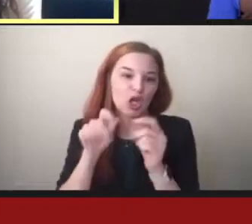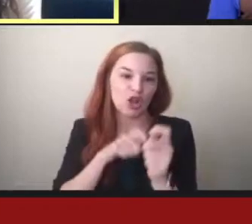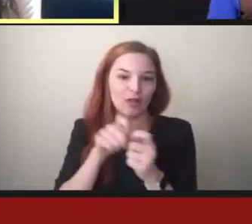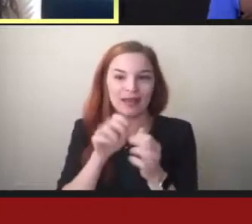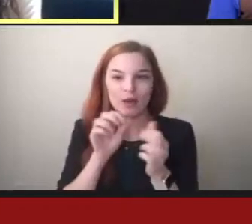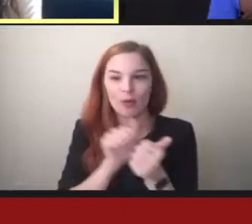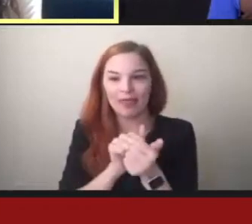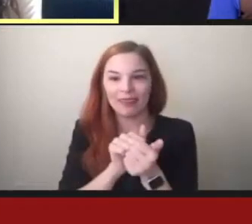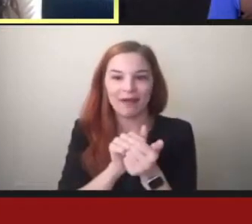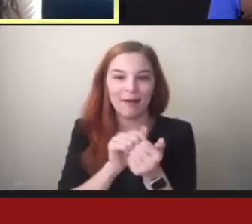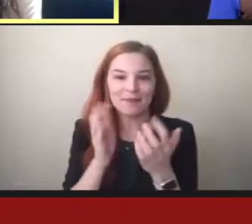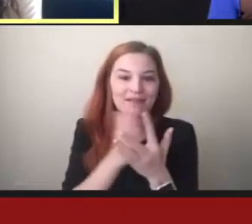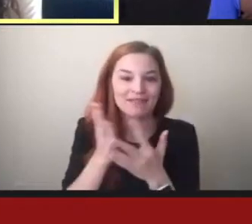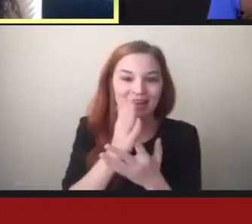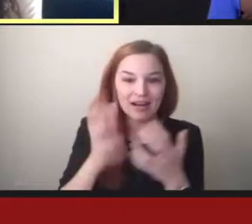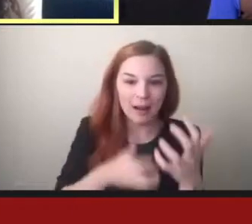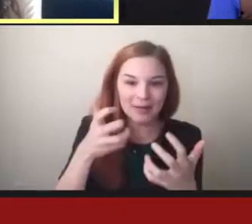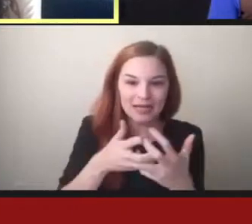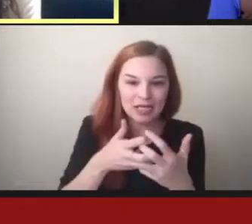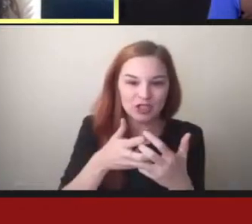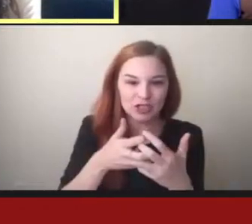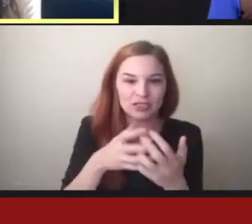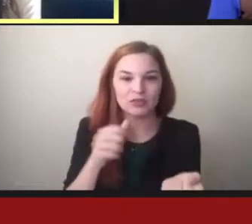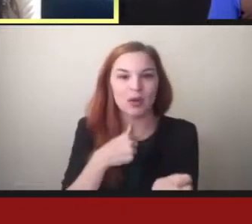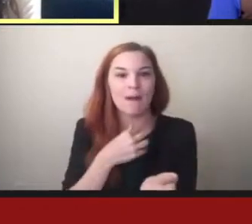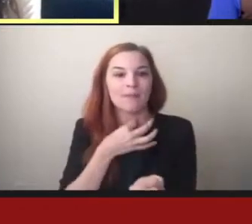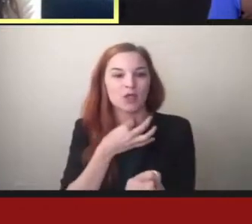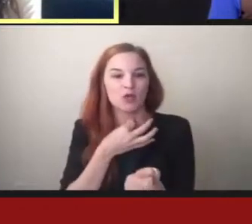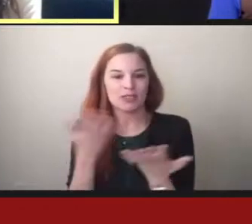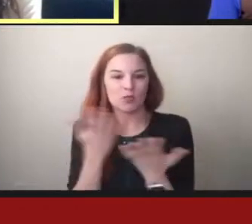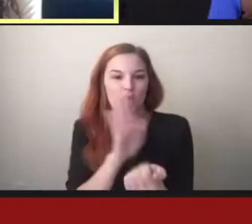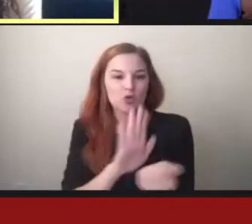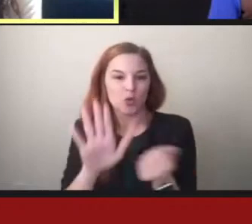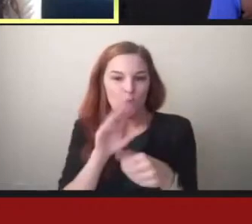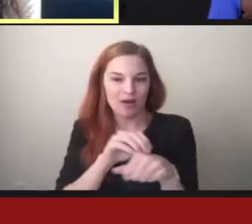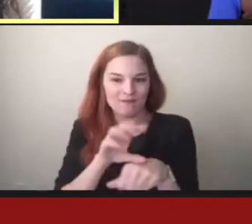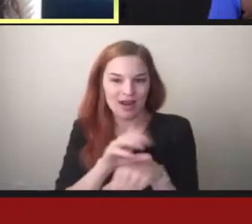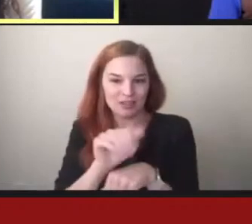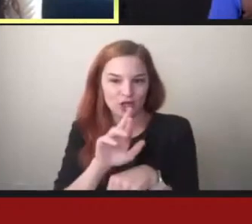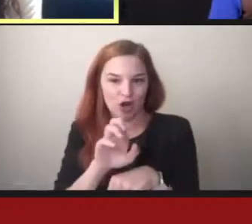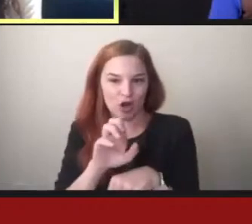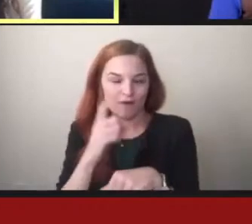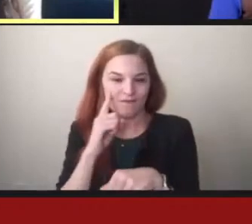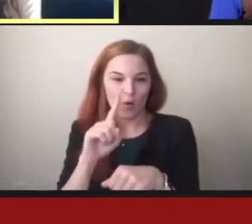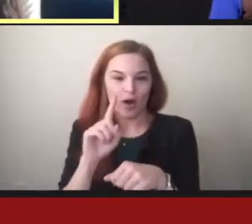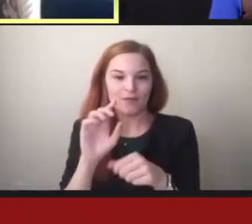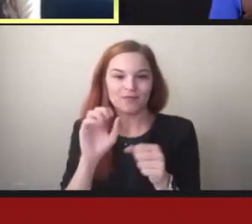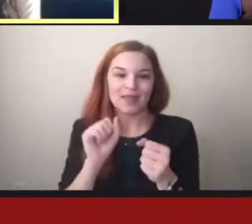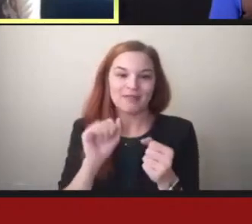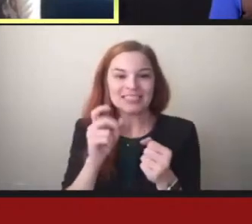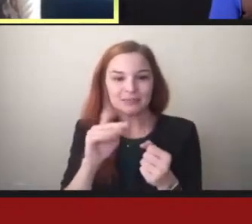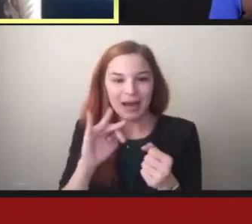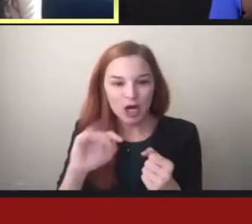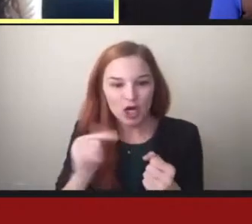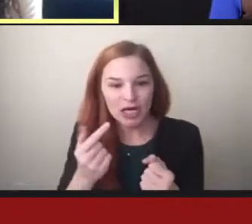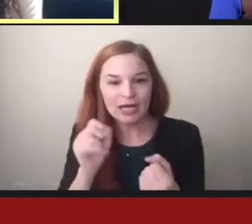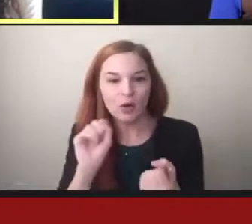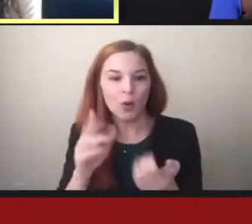through school, particularly with navigating accommodations? And I'm curious, what is your